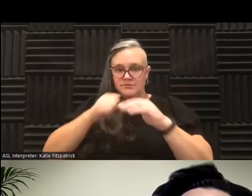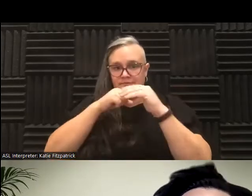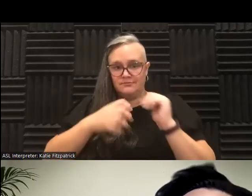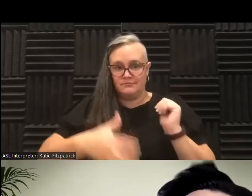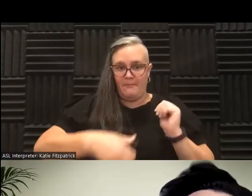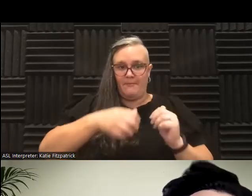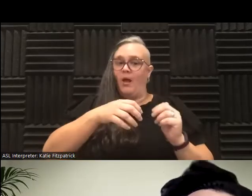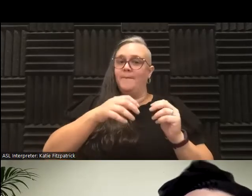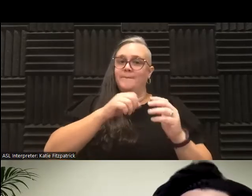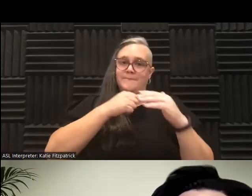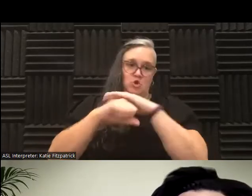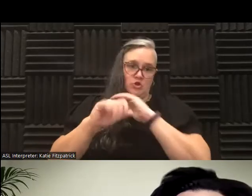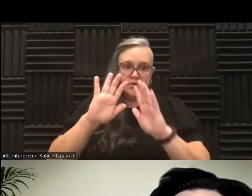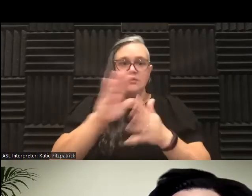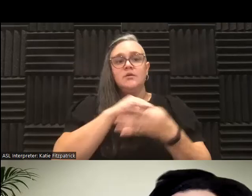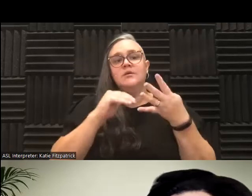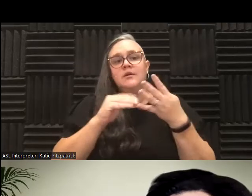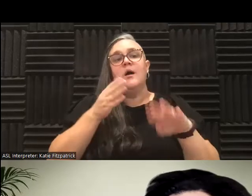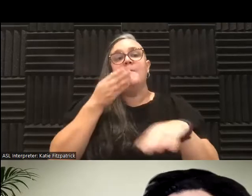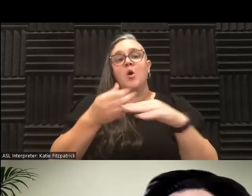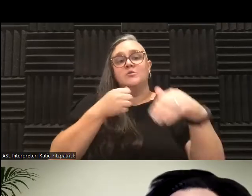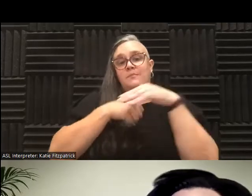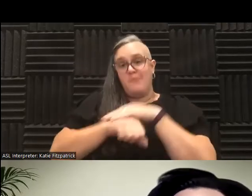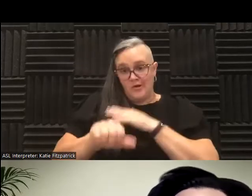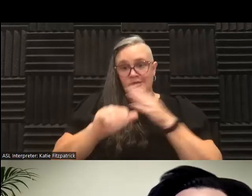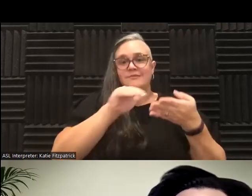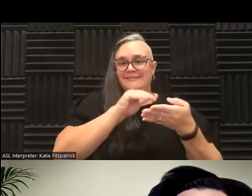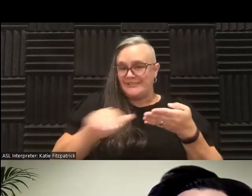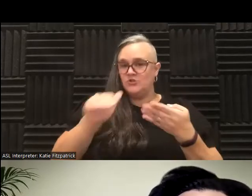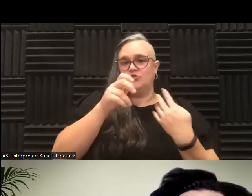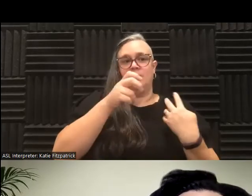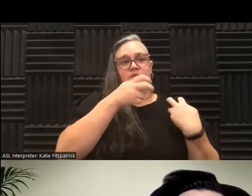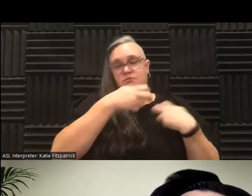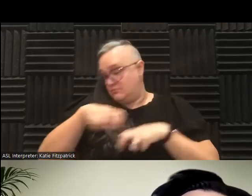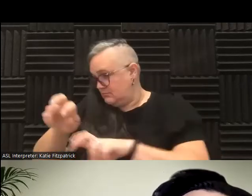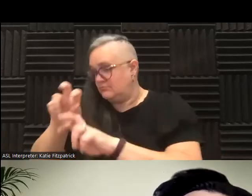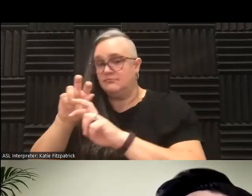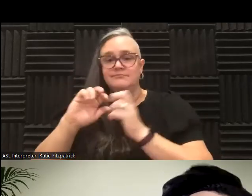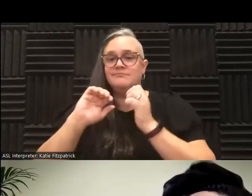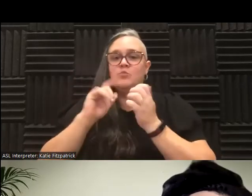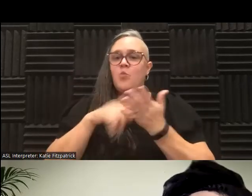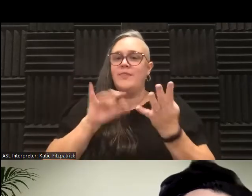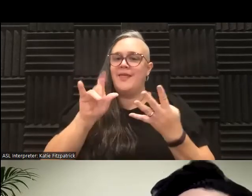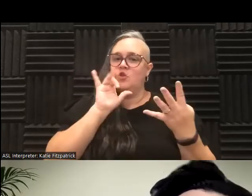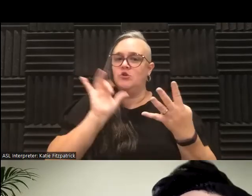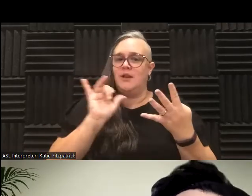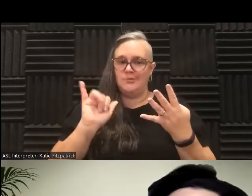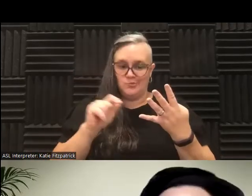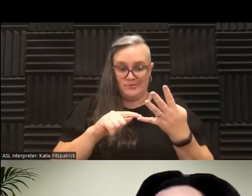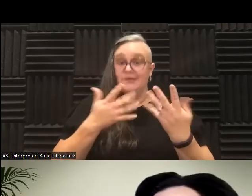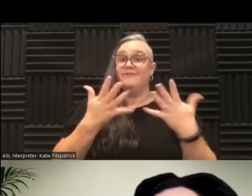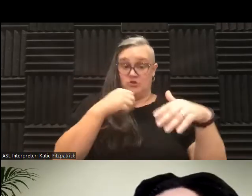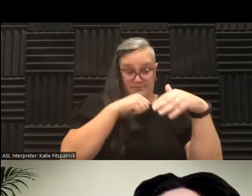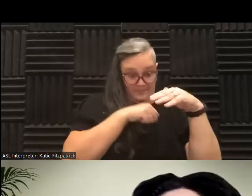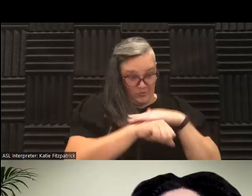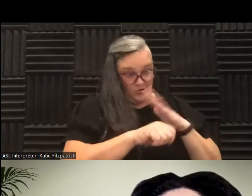or post-delivery discharge transition. So how we go through that process of now that you've given birth,